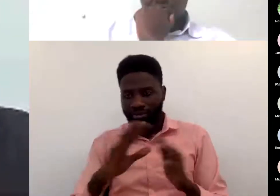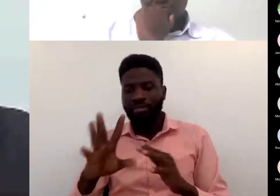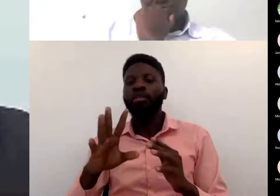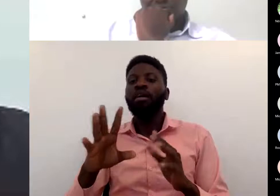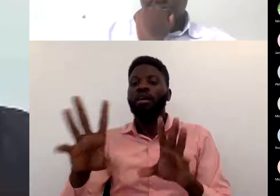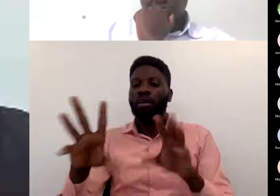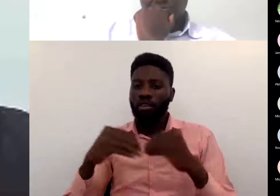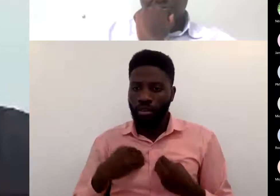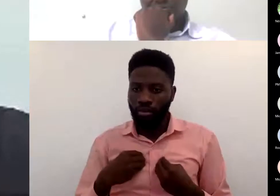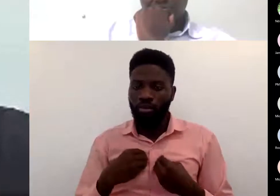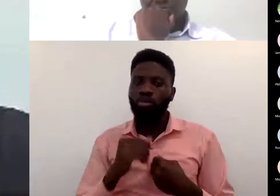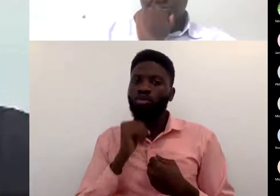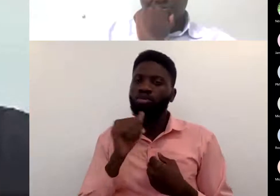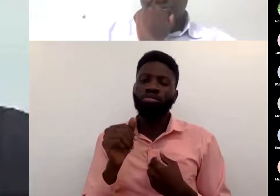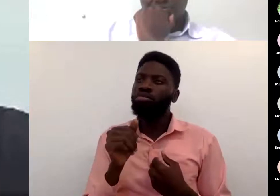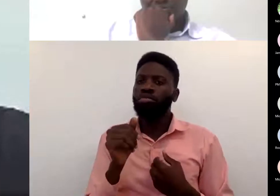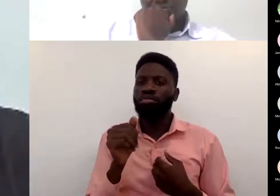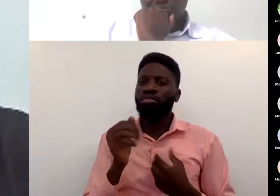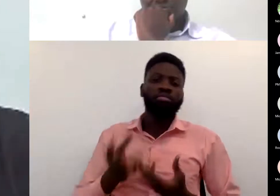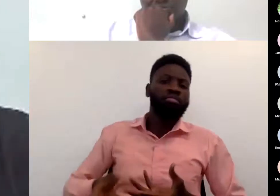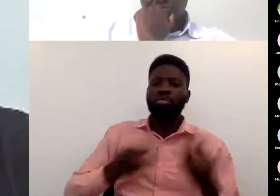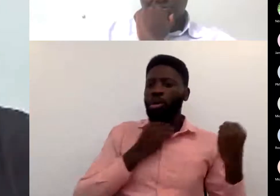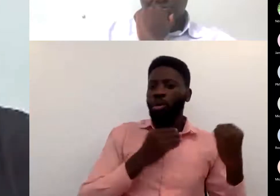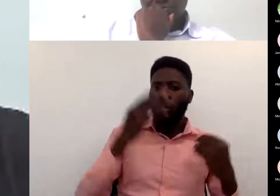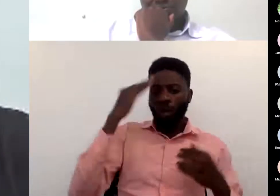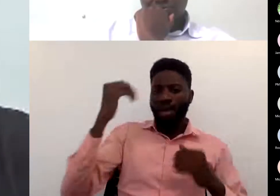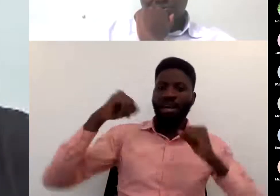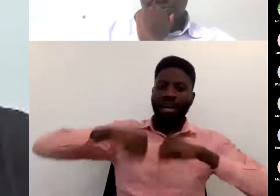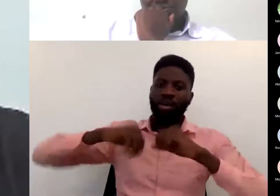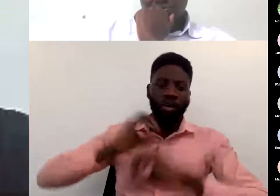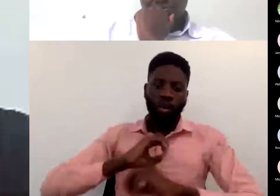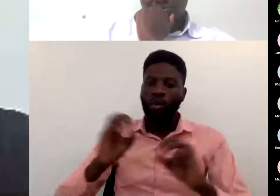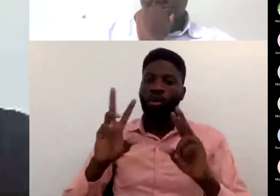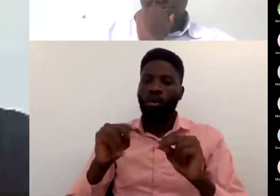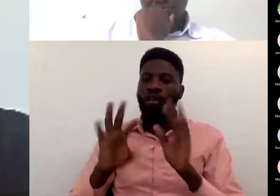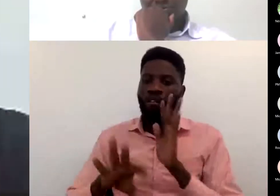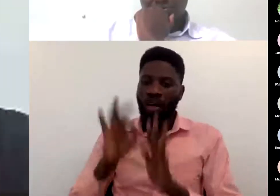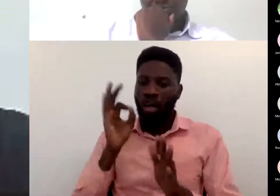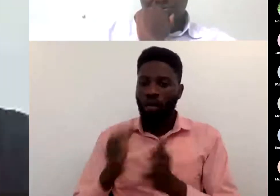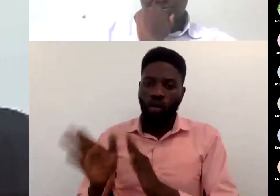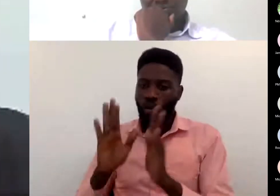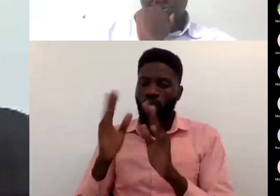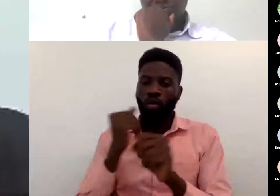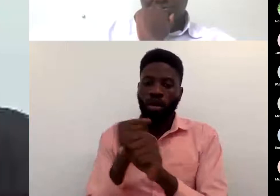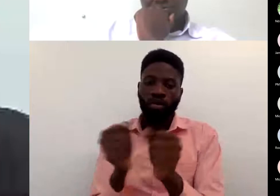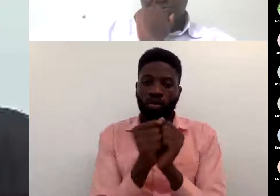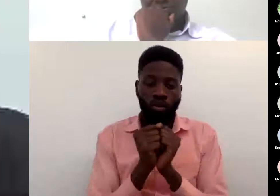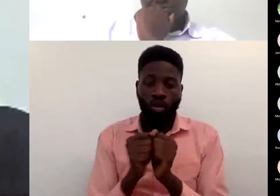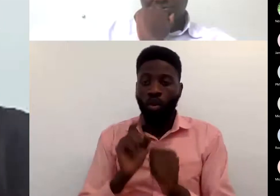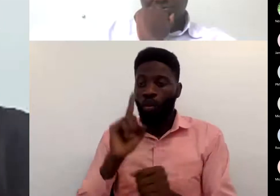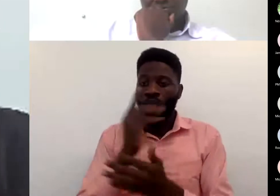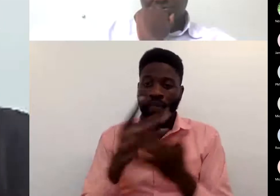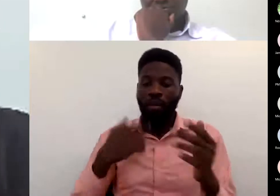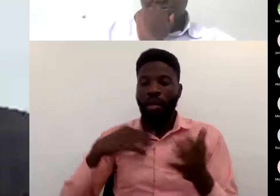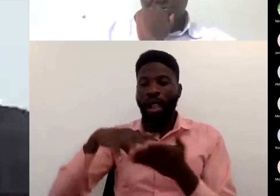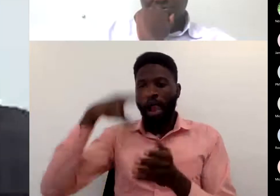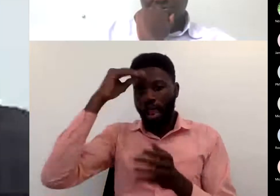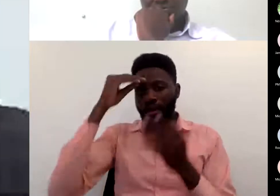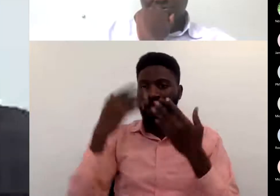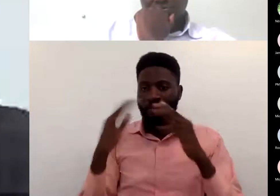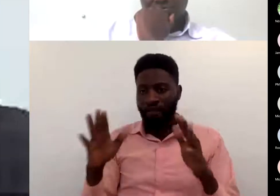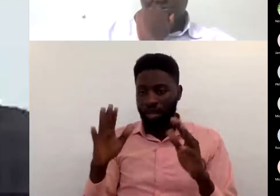because you had a disagreement. Find a way to come together. And one of the things that I learned, which I still find funny even